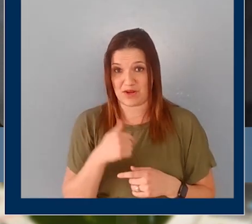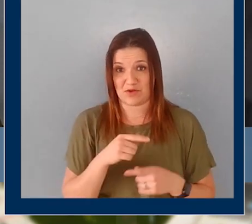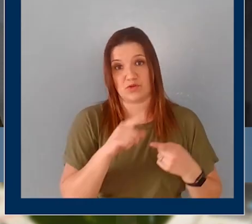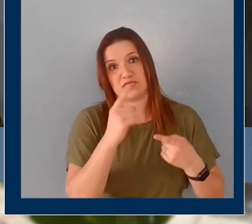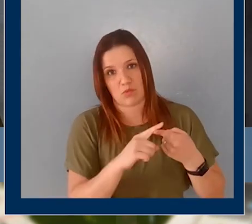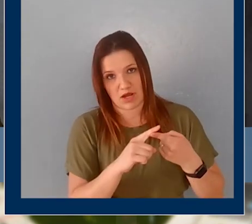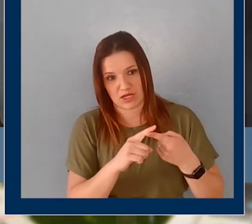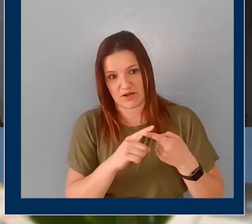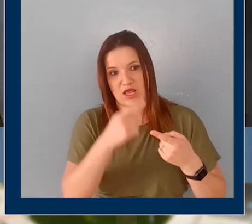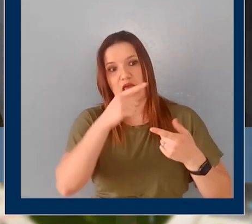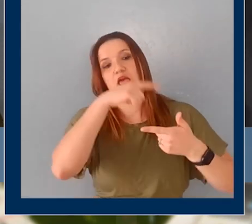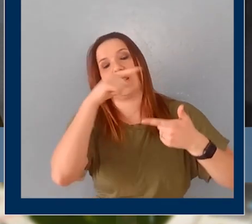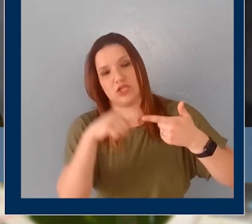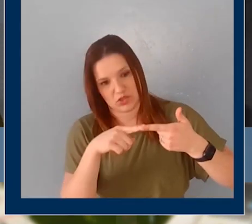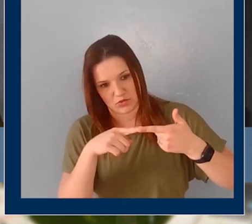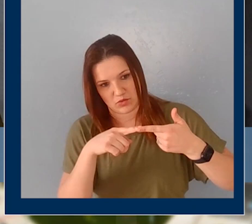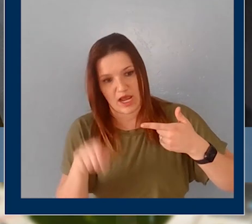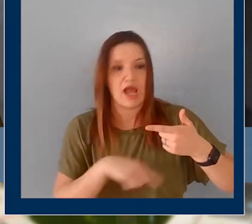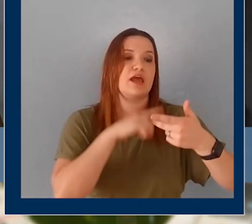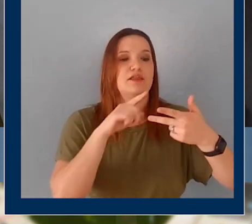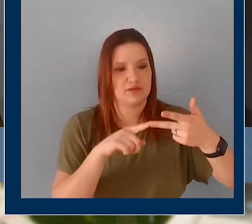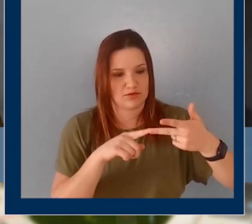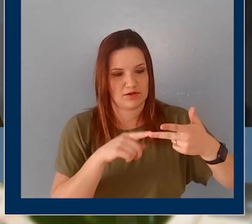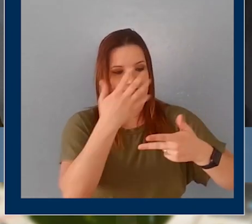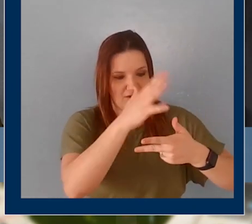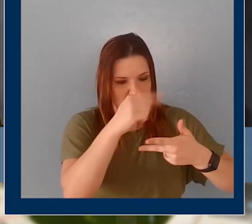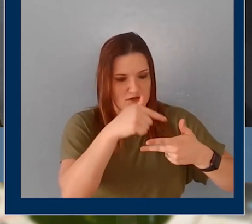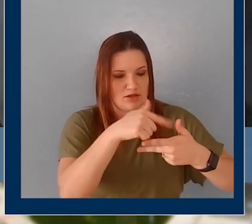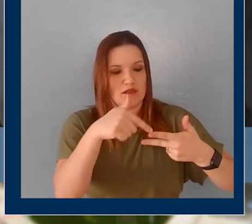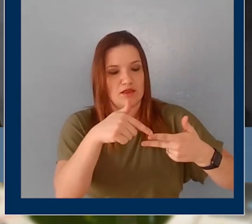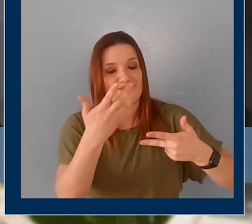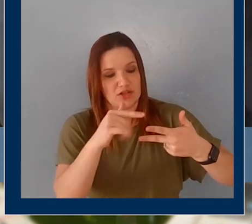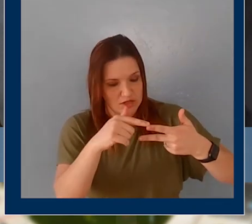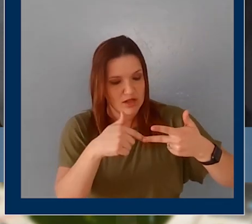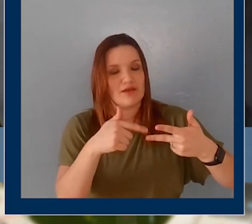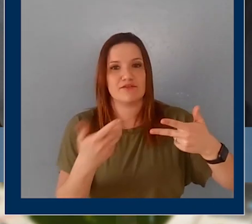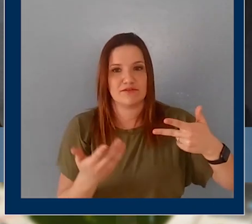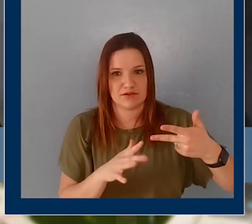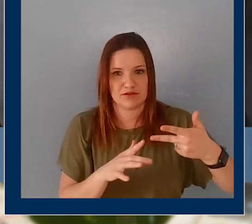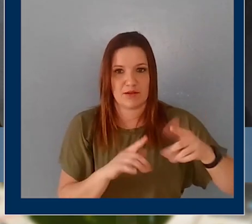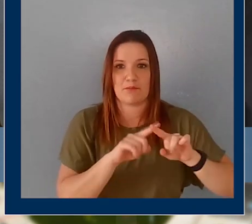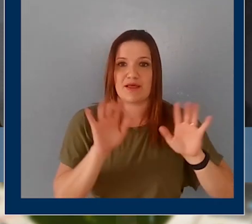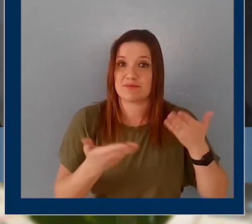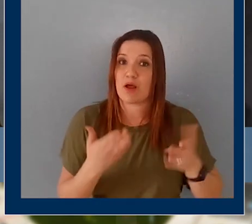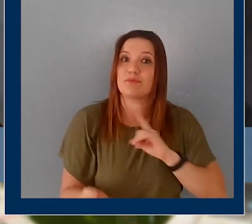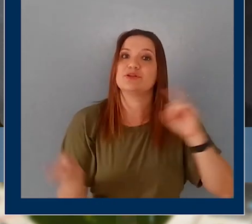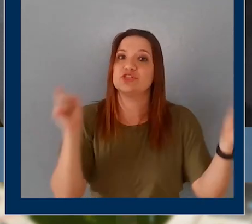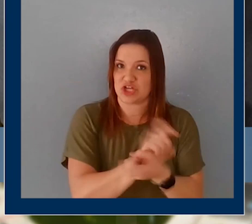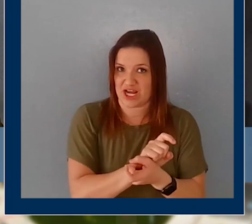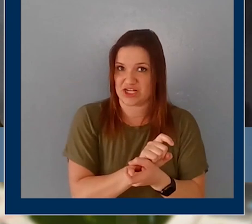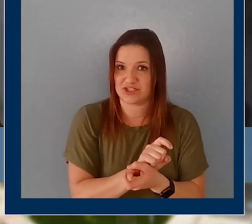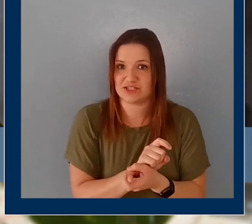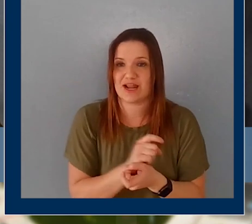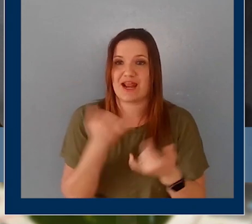finish that before you could start tier 3. That's probably changed. That we're now, according to the governor, just start both